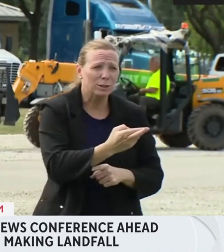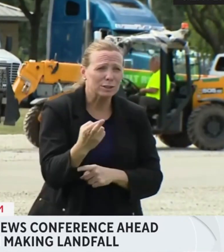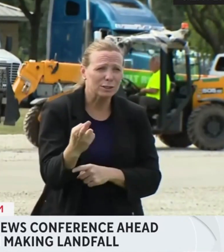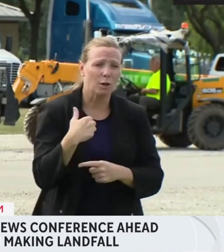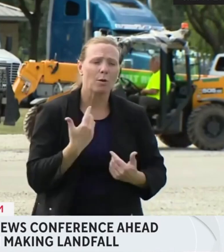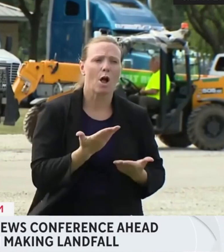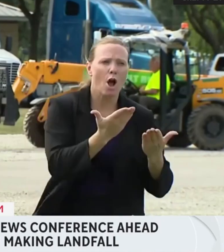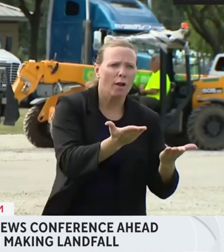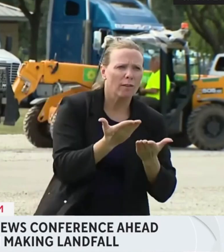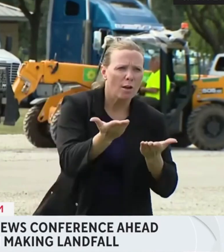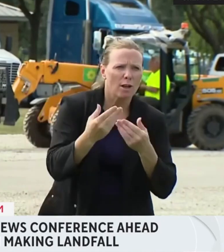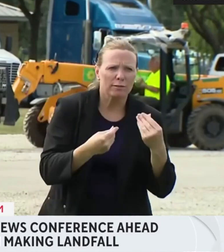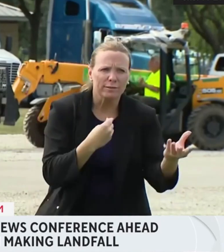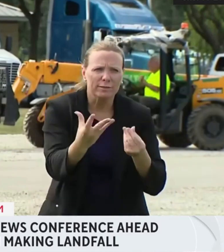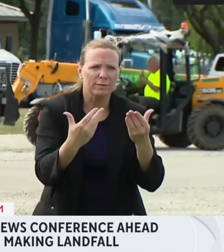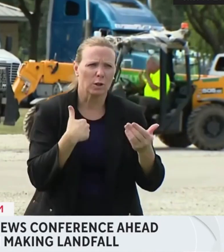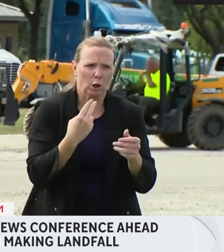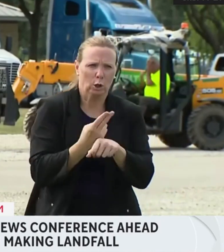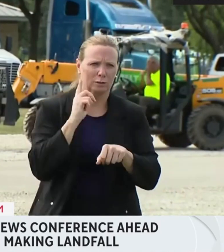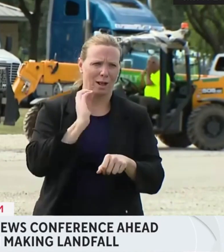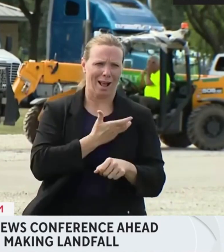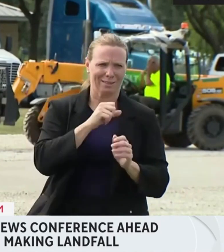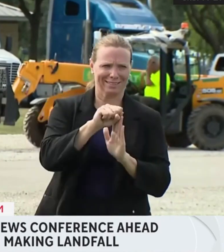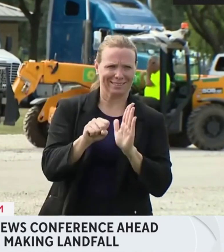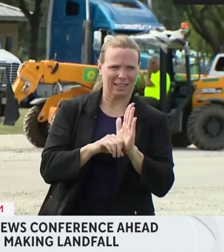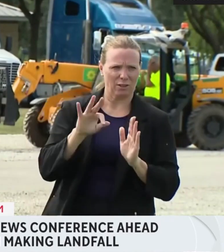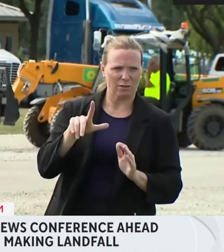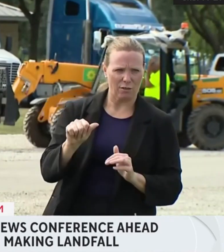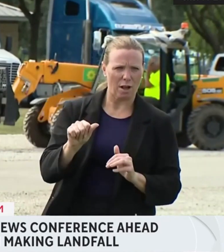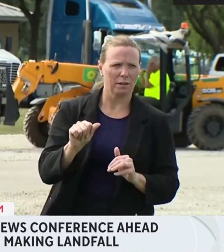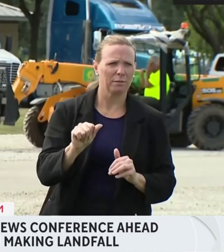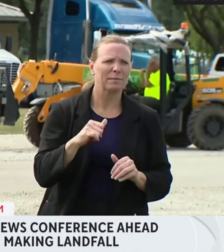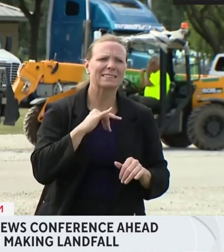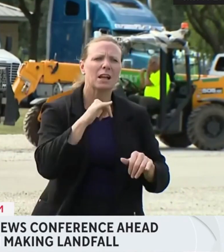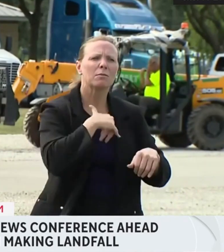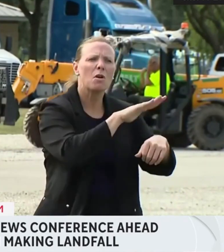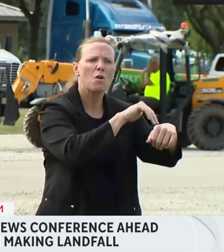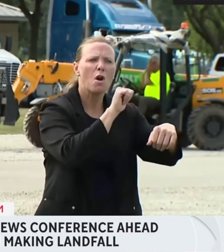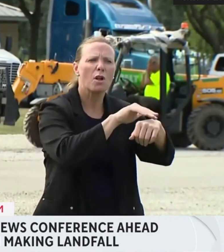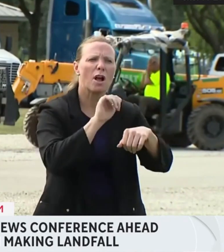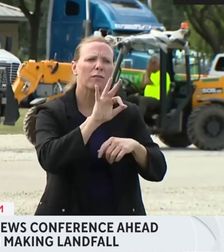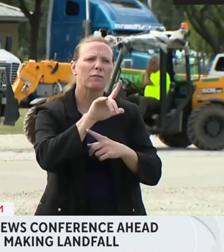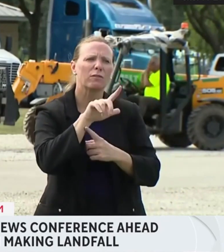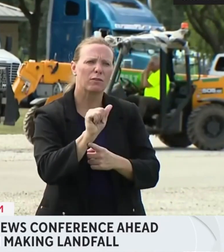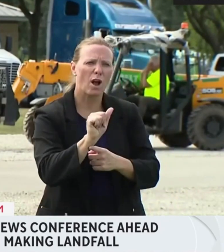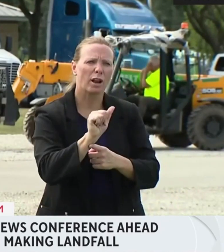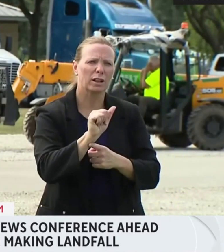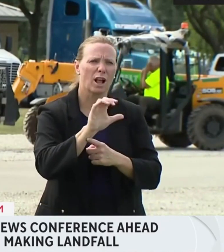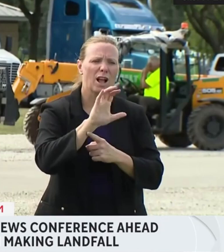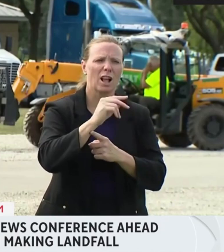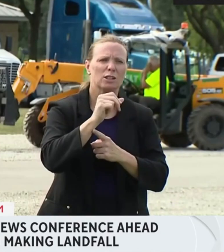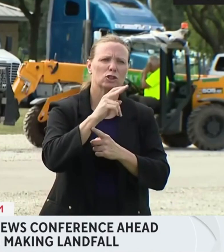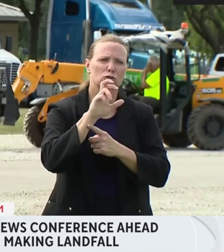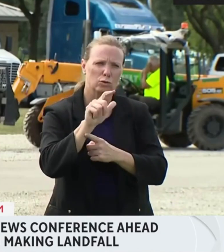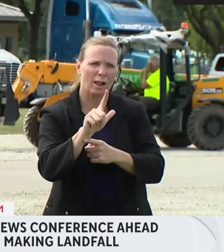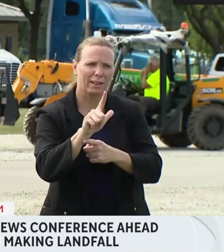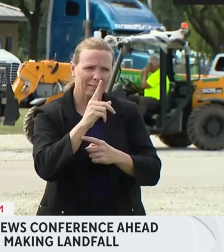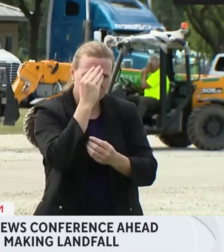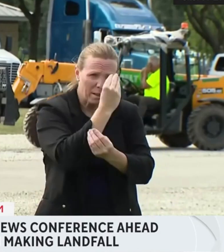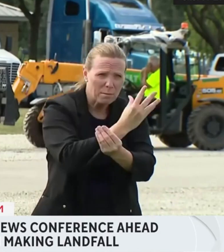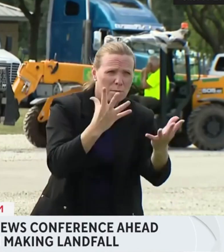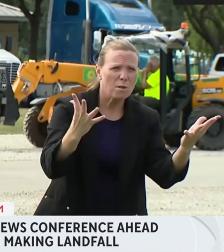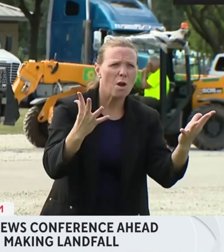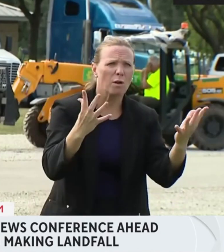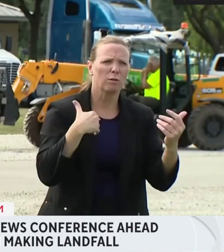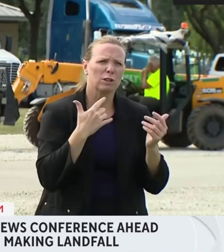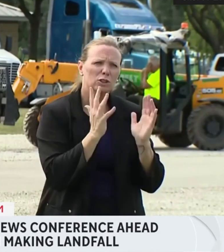utilized by the state of Florida. We also did a similar call to Florida's congressional delegation. I've also spoken to the president and